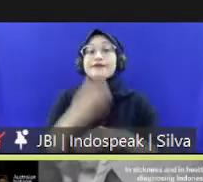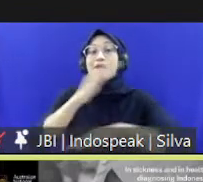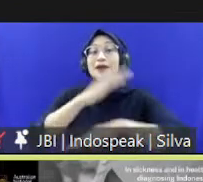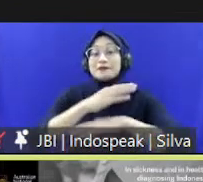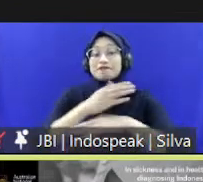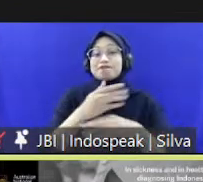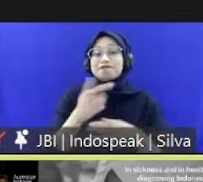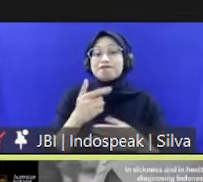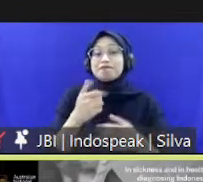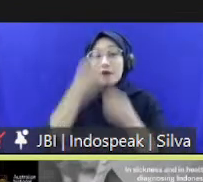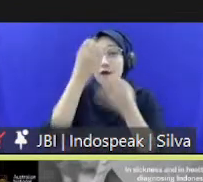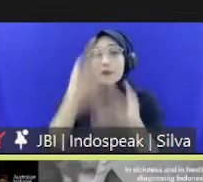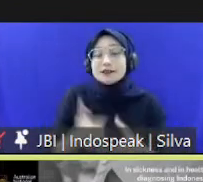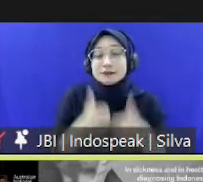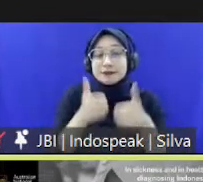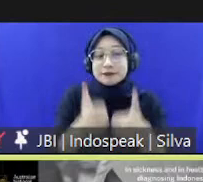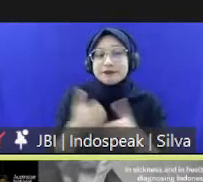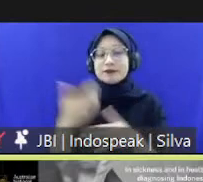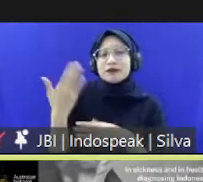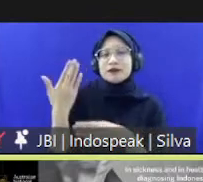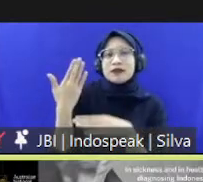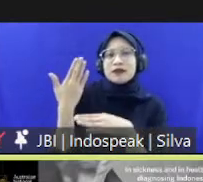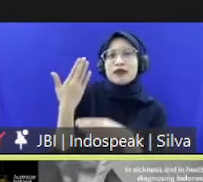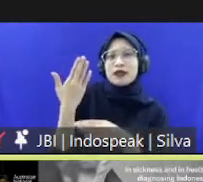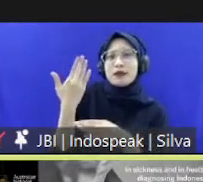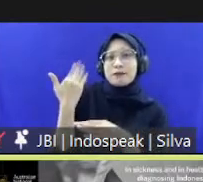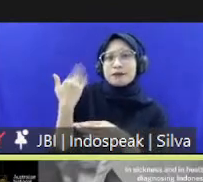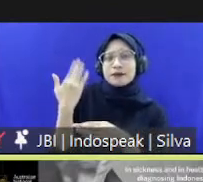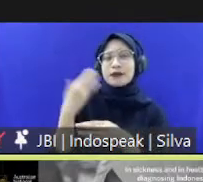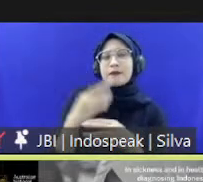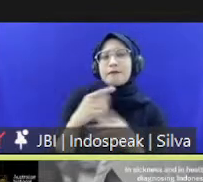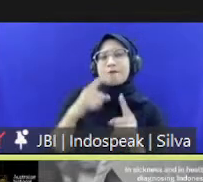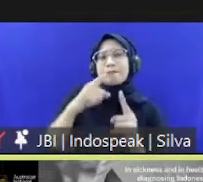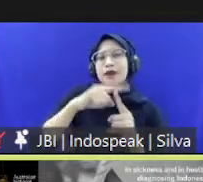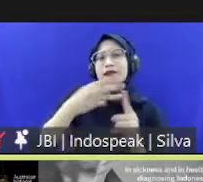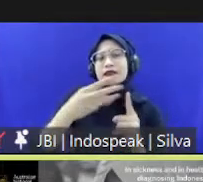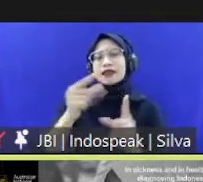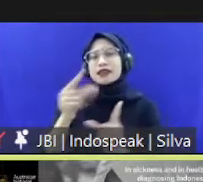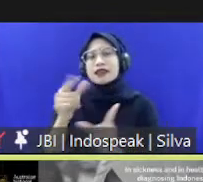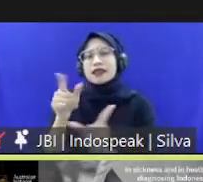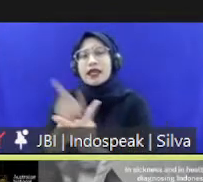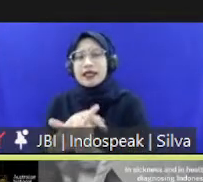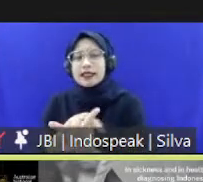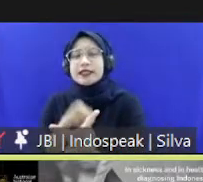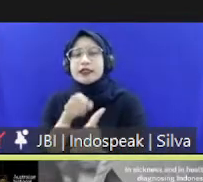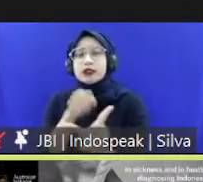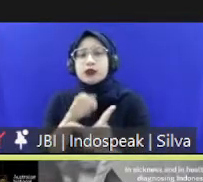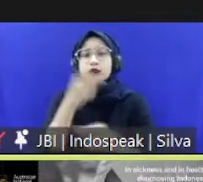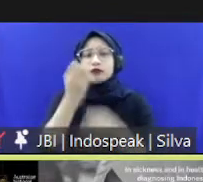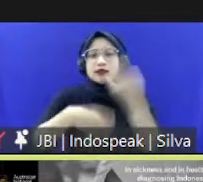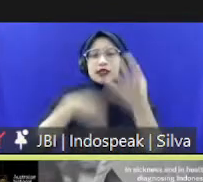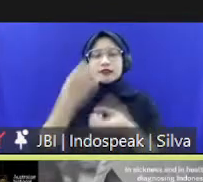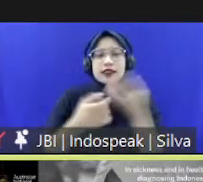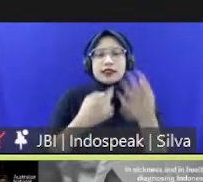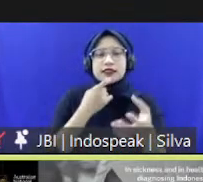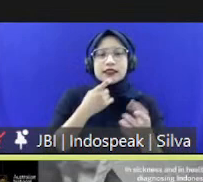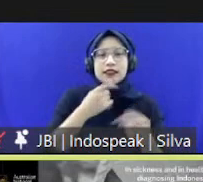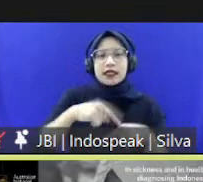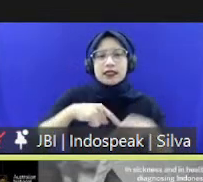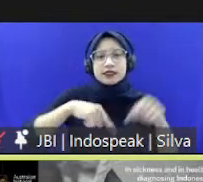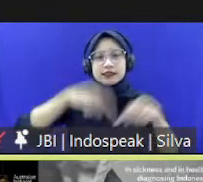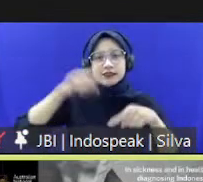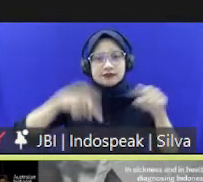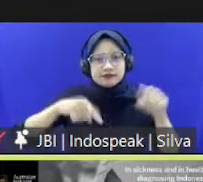remember yesterday, Pak Terry Hall talking about different data sources to estimate health. Also, one of these is maternal mortality